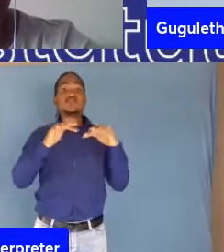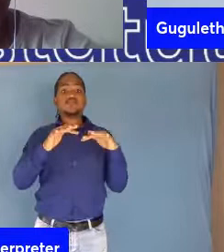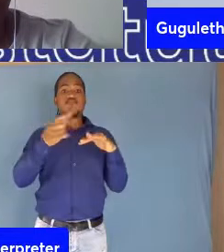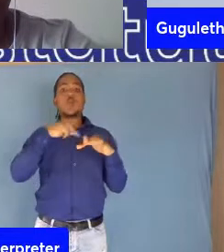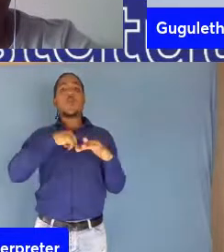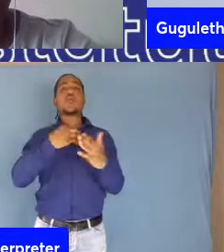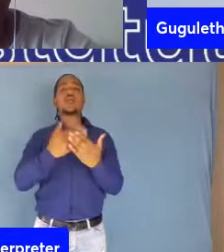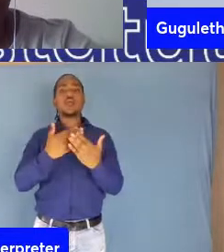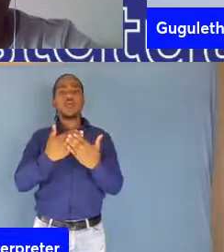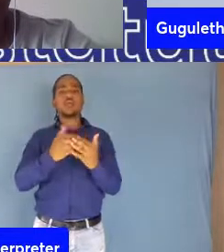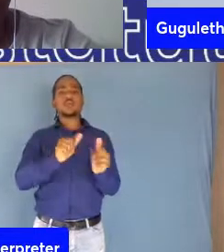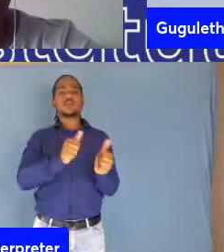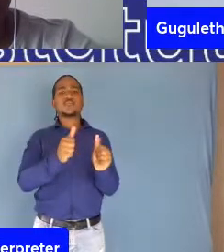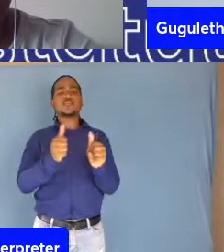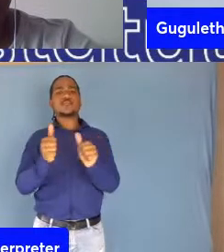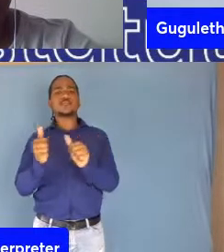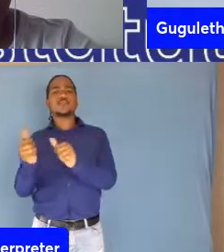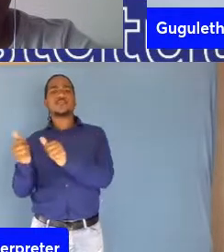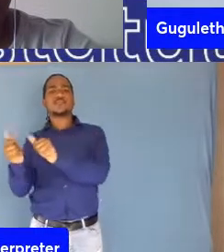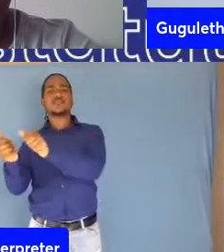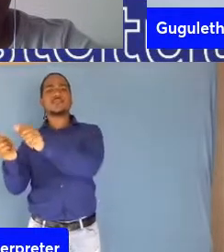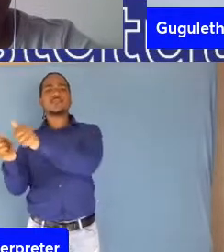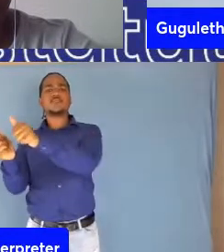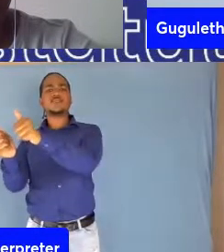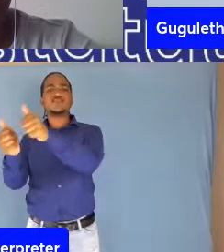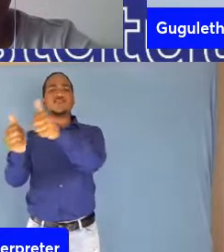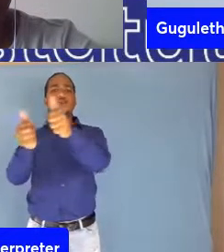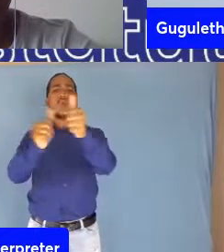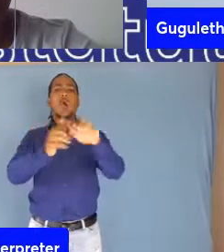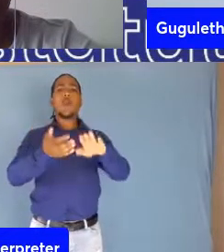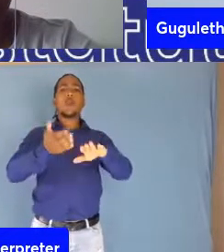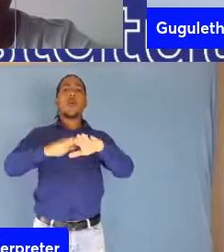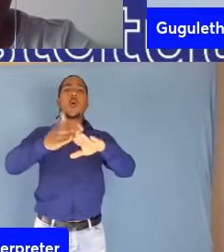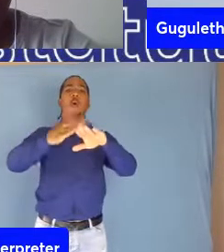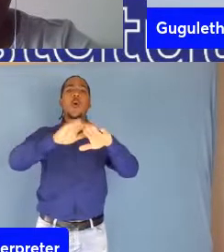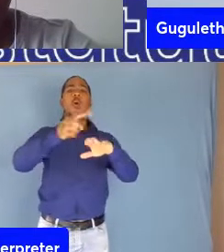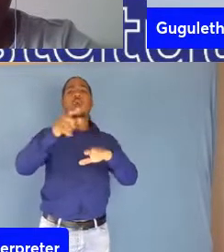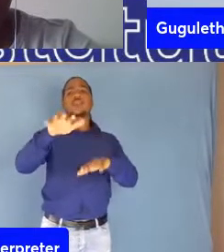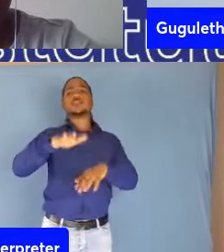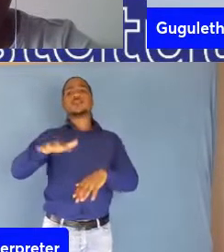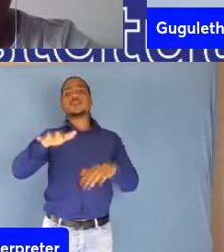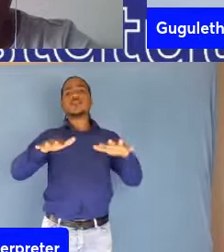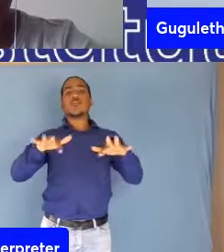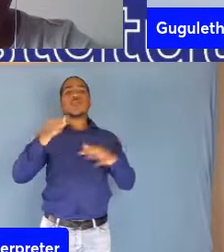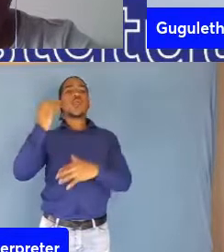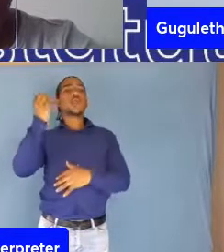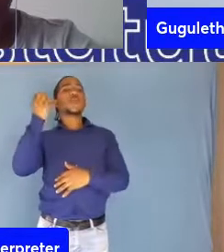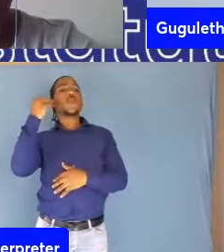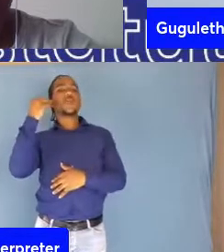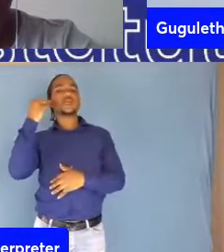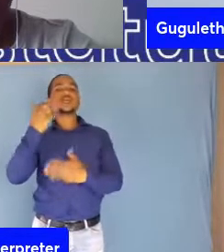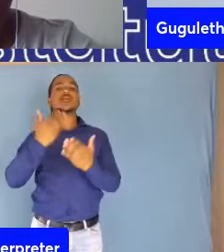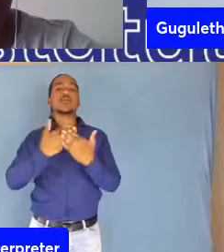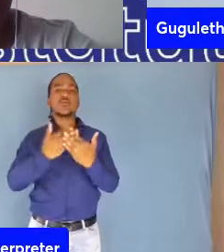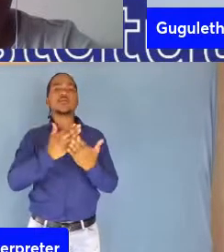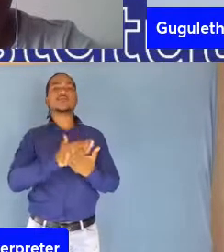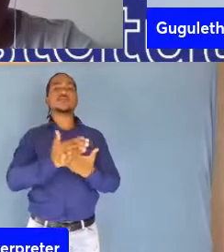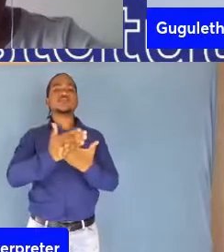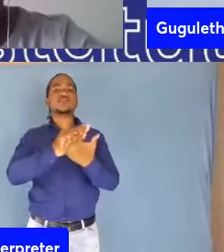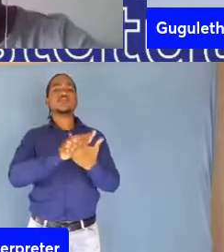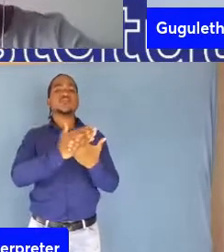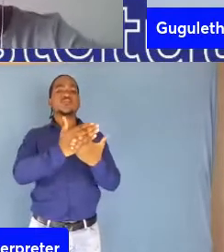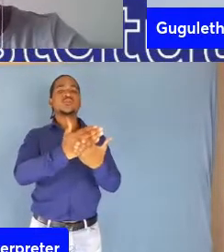over, to more other platforms where information can be shared.